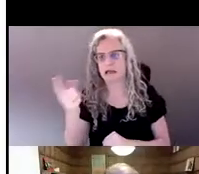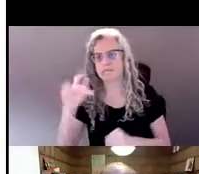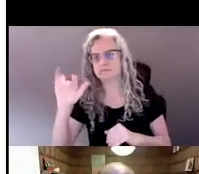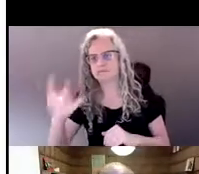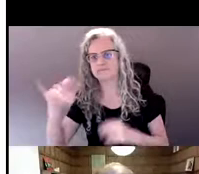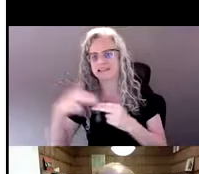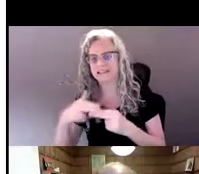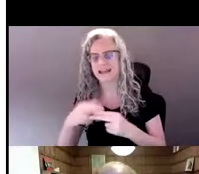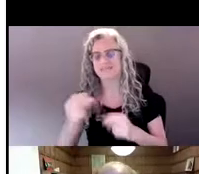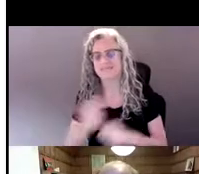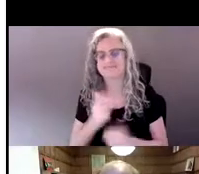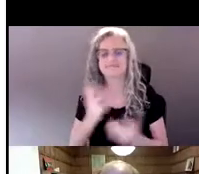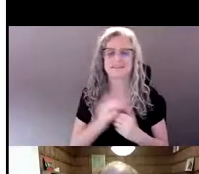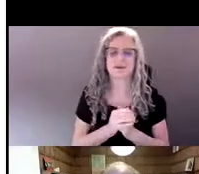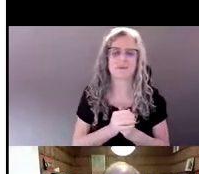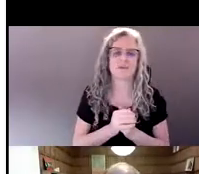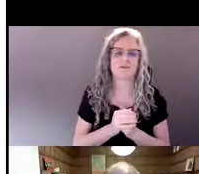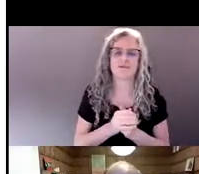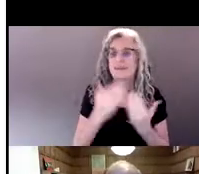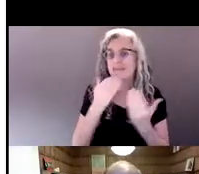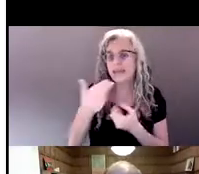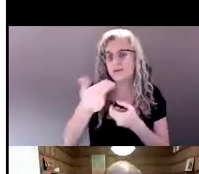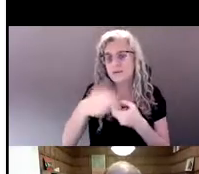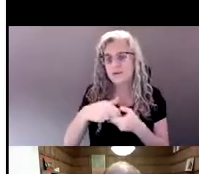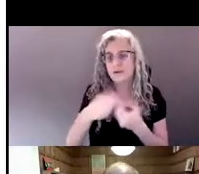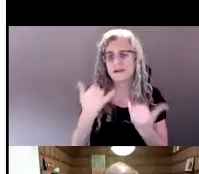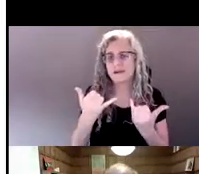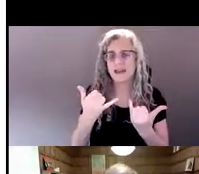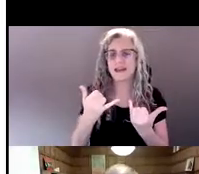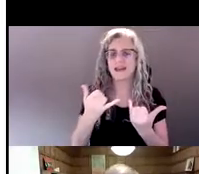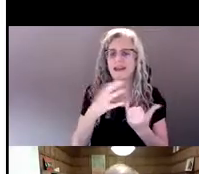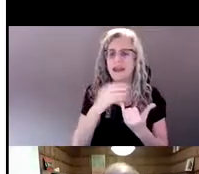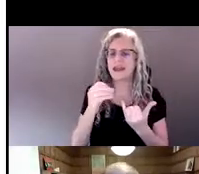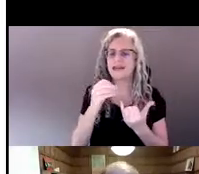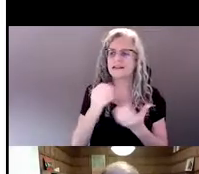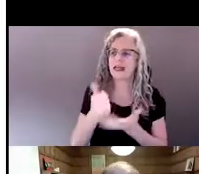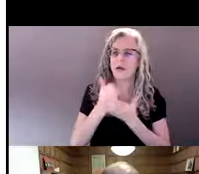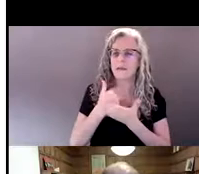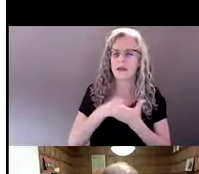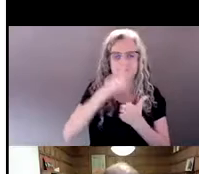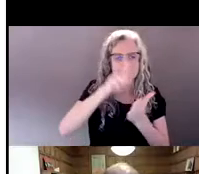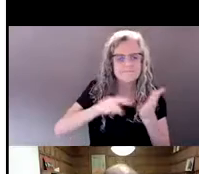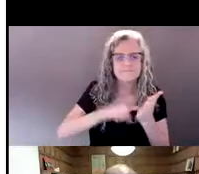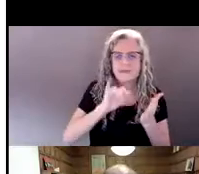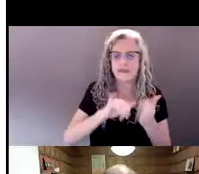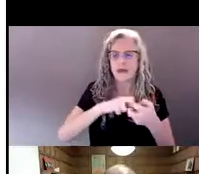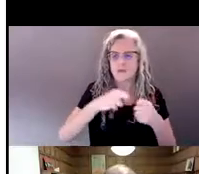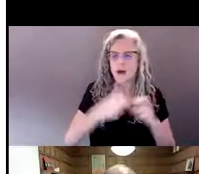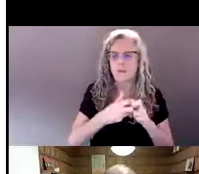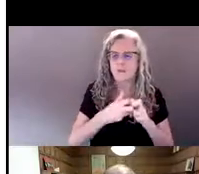I want to thank you all for your presence and for your commitment to this question, this problem, which is very much a problem of our own